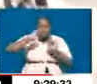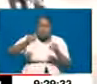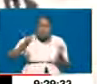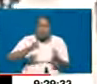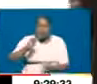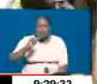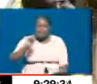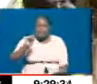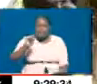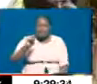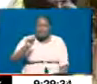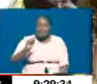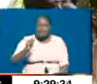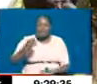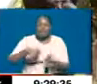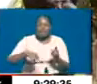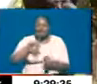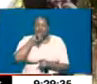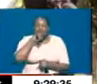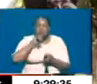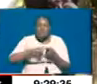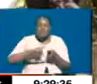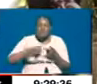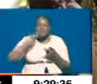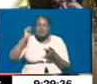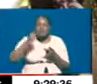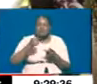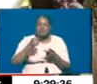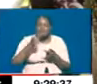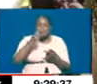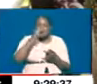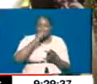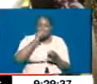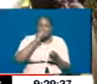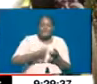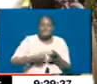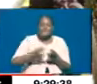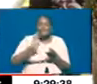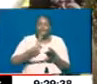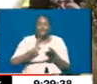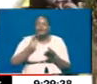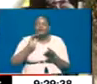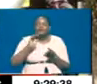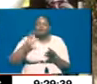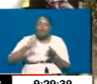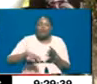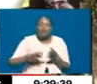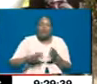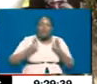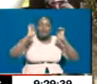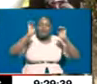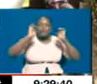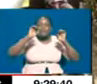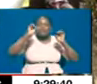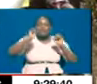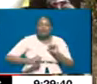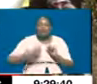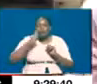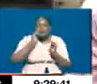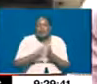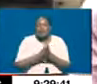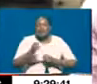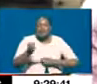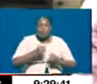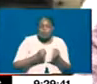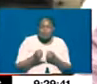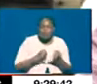cyclists, who are drawn from Uganda, Kenya, Tanzania, Burundi, DRC, Ethiopia, South Sudan and Rwanda, are